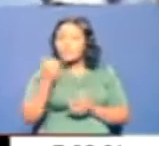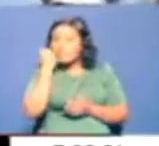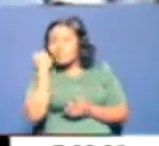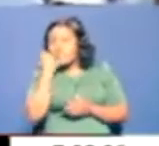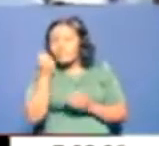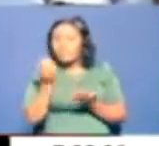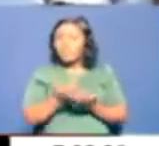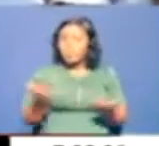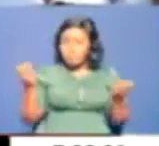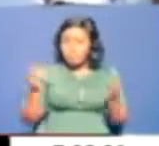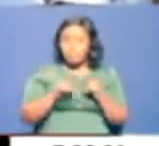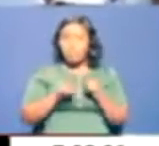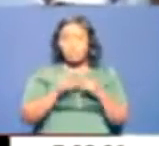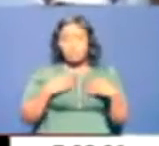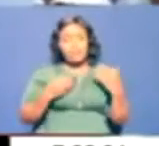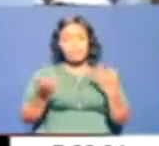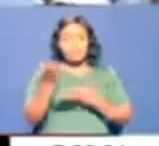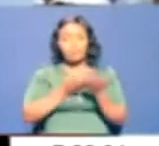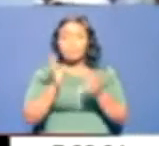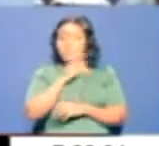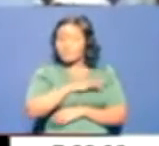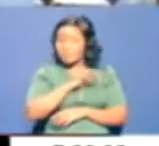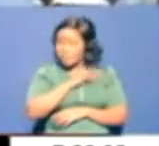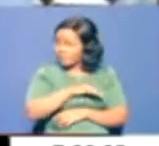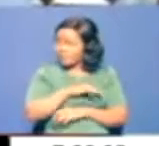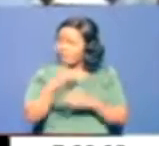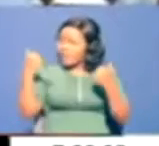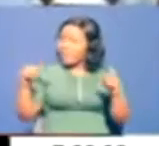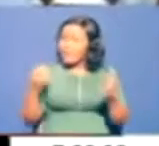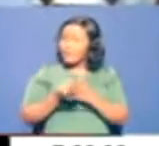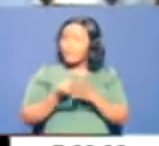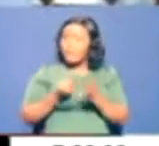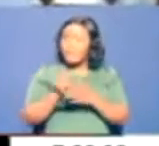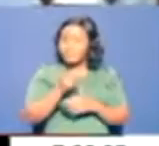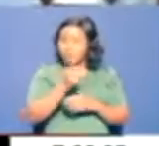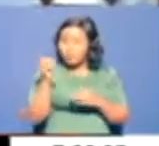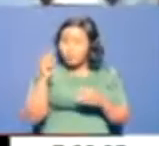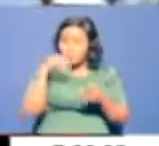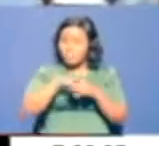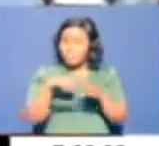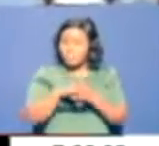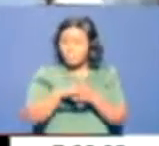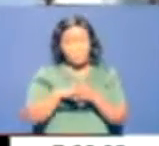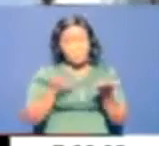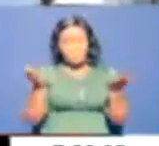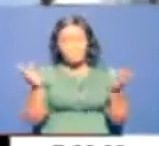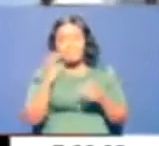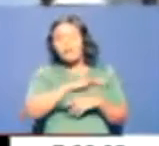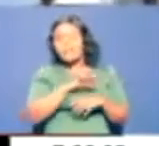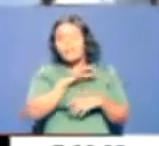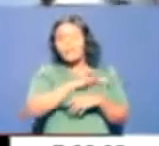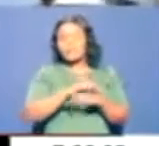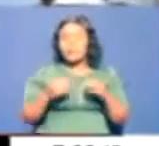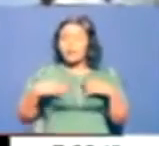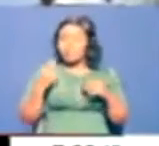term as an economic dividend. For every shilling that you invest, the economic returns in the long run is